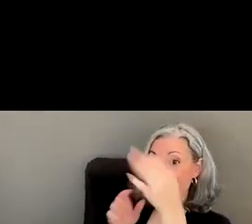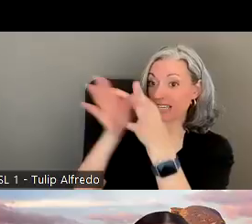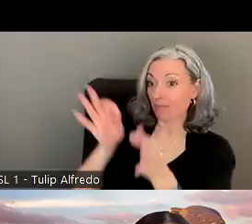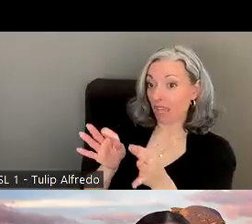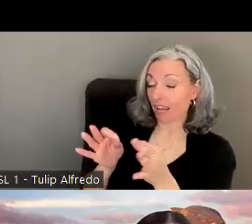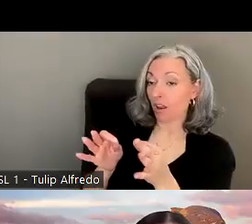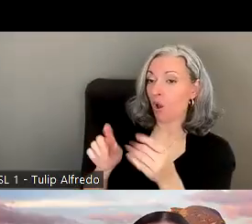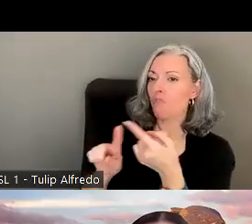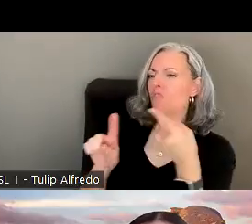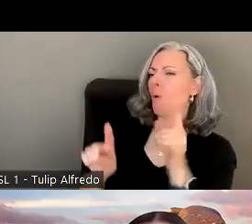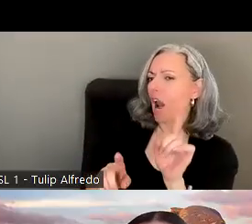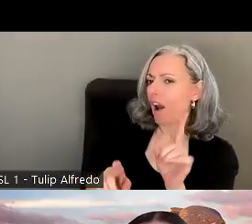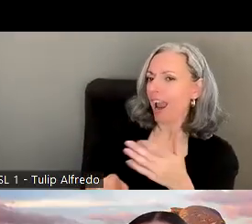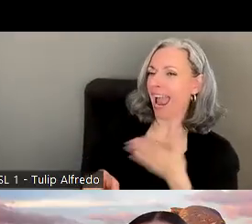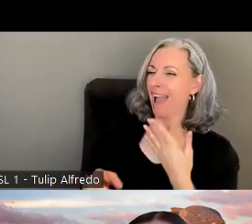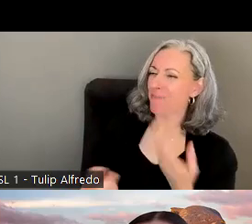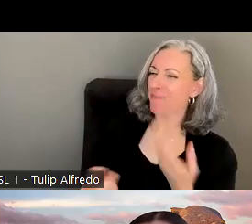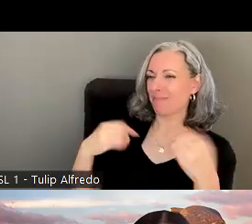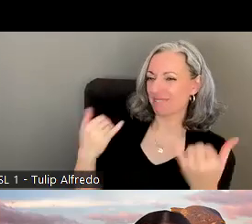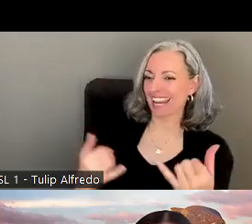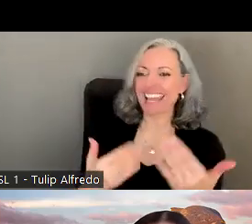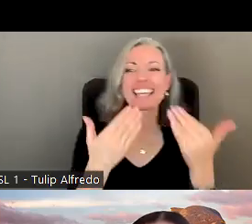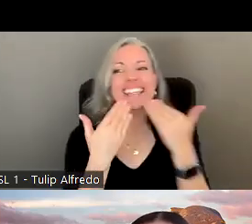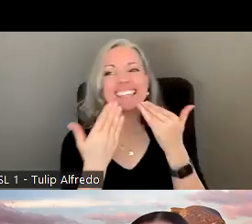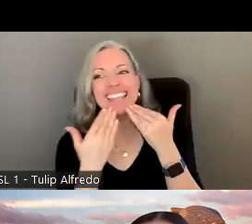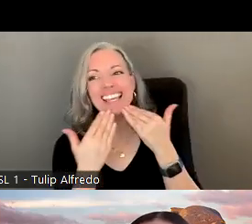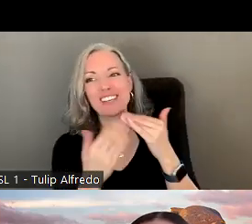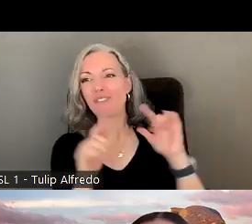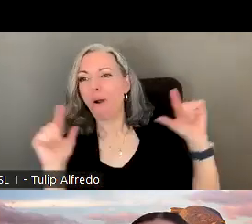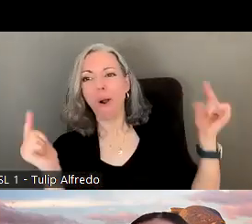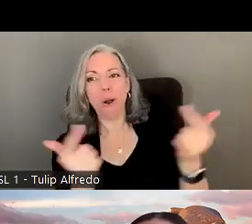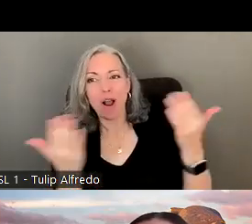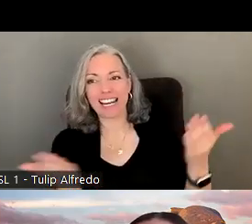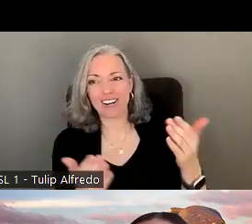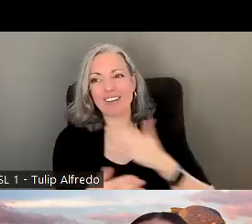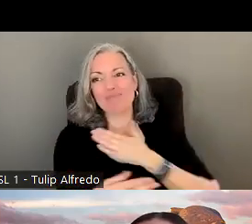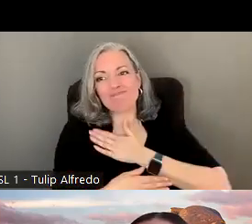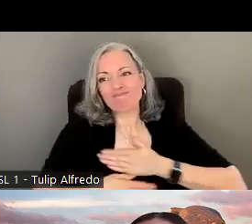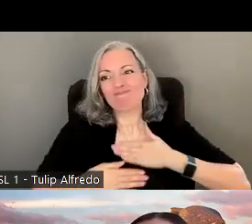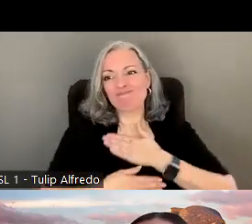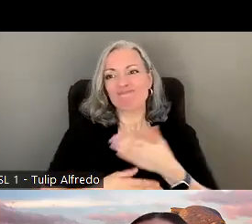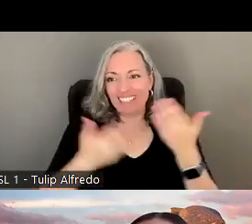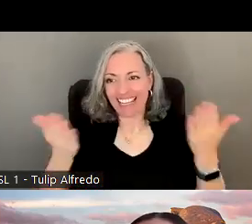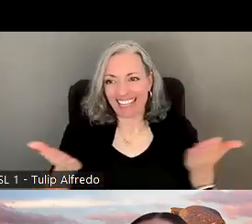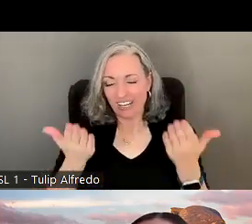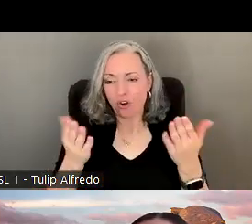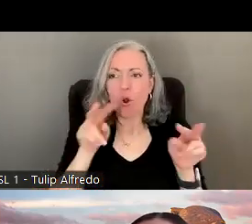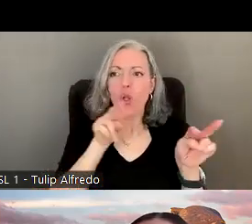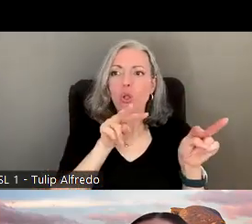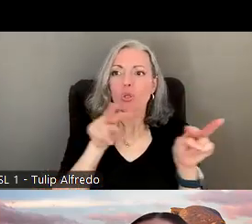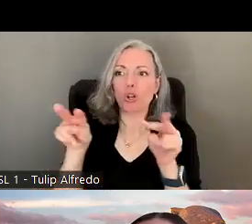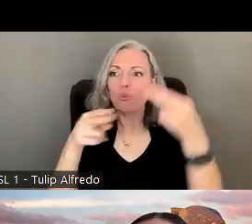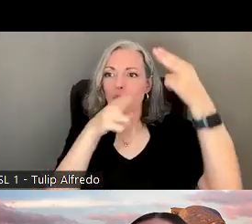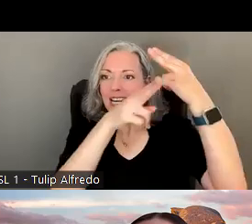Danny. Thank you so much, Marina. And thank you to everyone. It's a pleasure to be here. Just looking through the